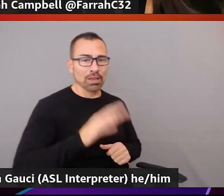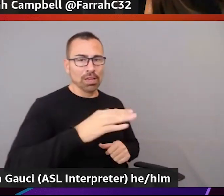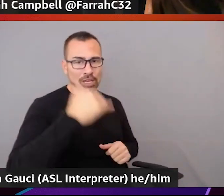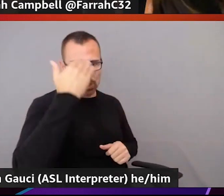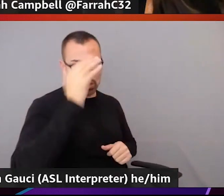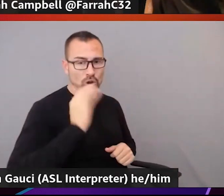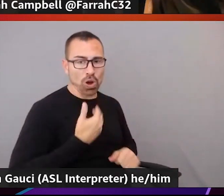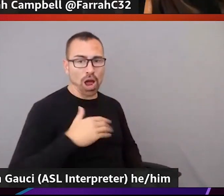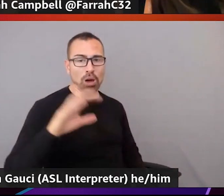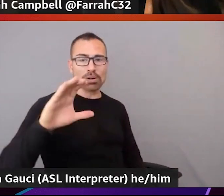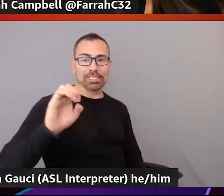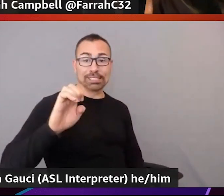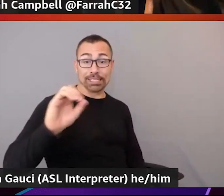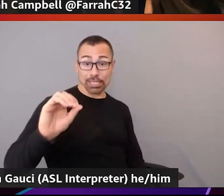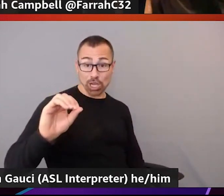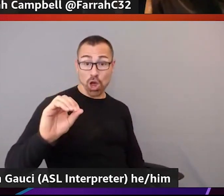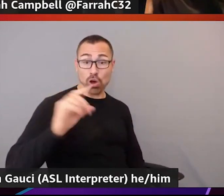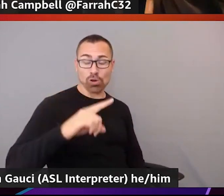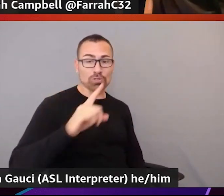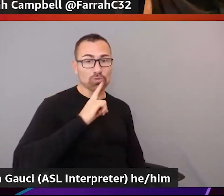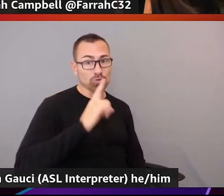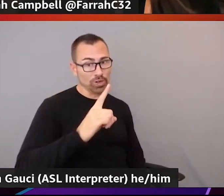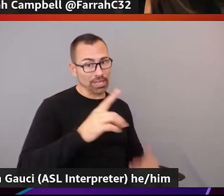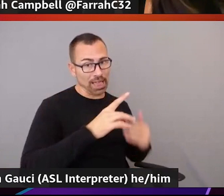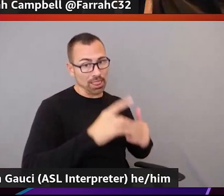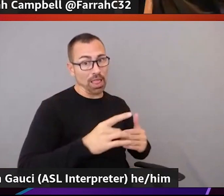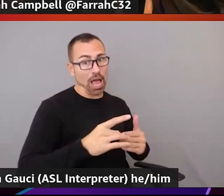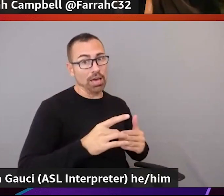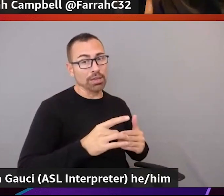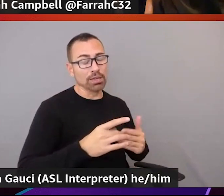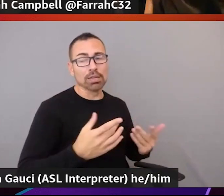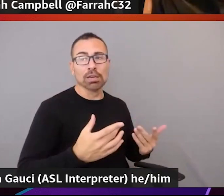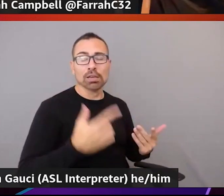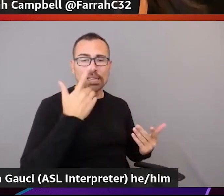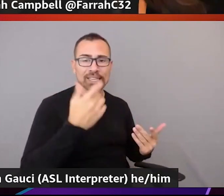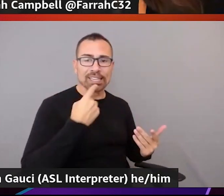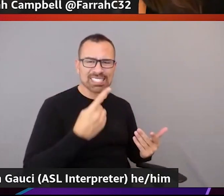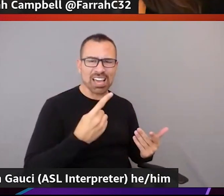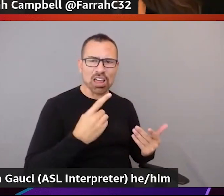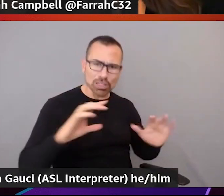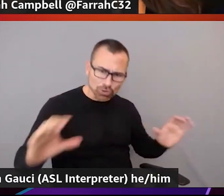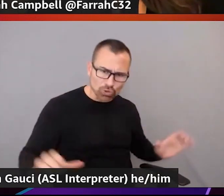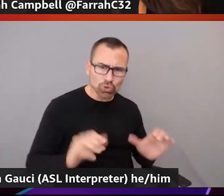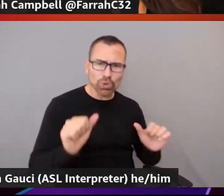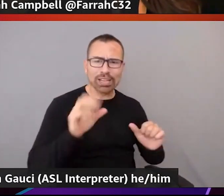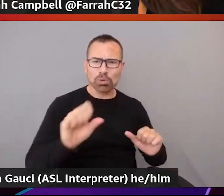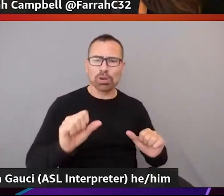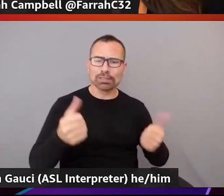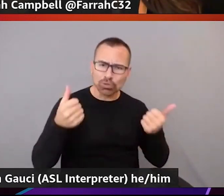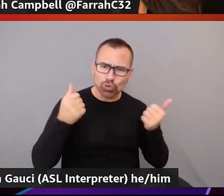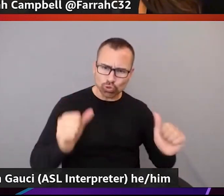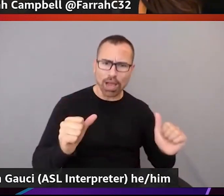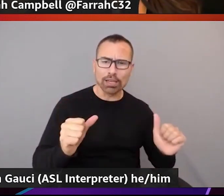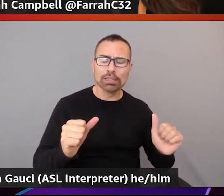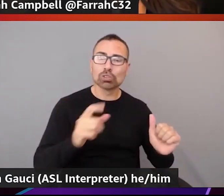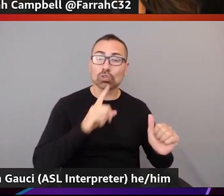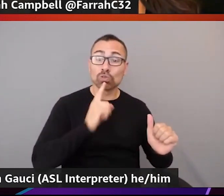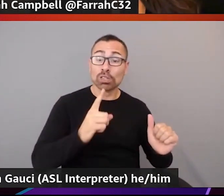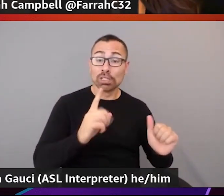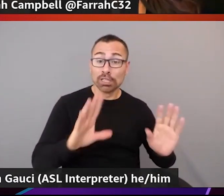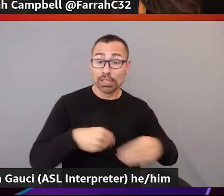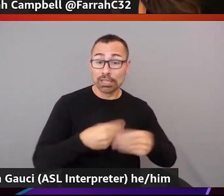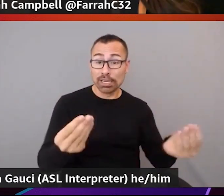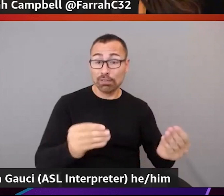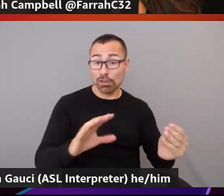He really was one of the driving forces here to say, let's do AWS, let's try this. And so he gave a few